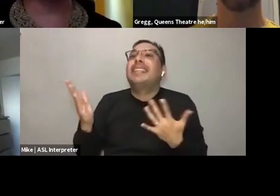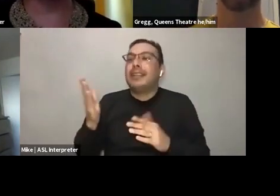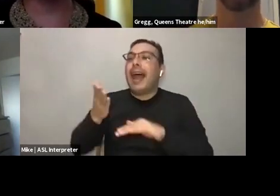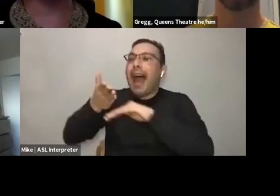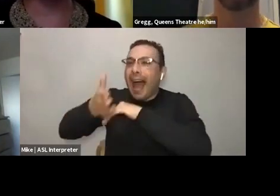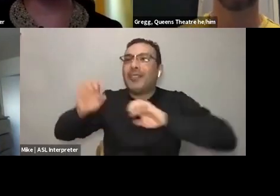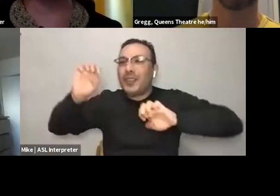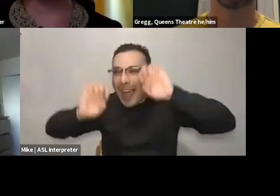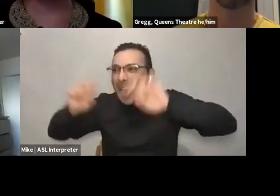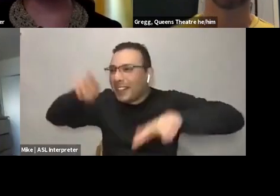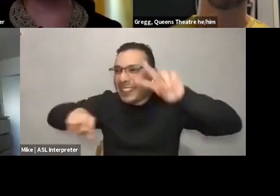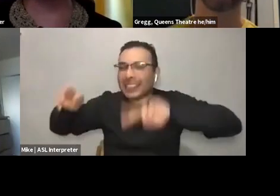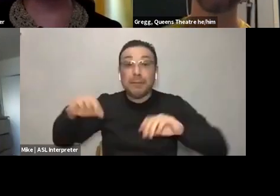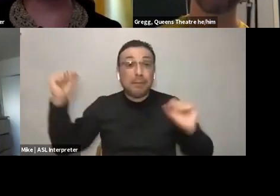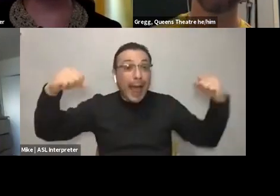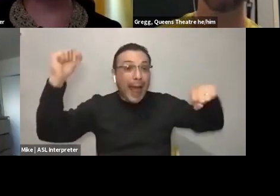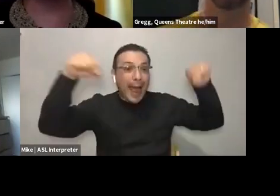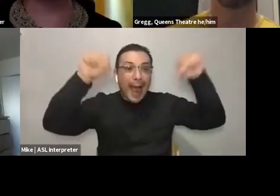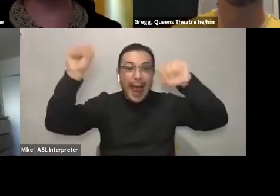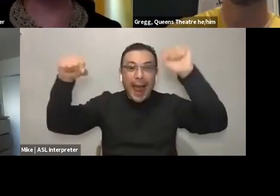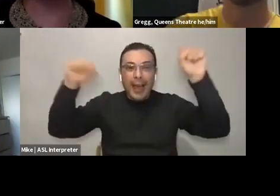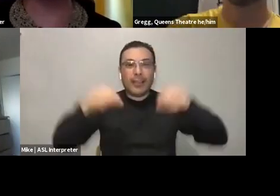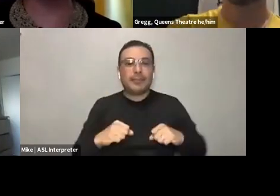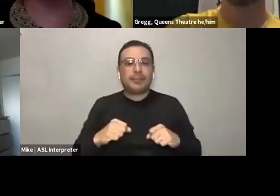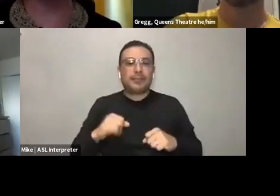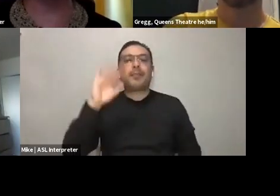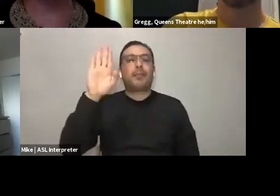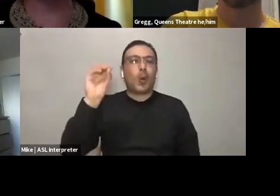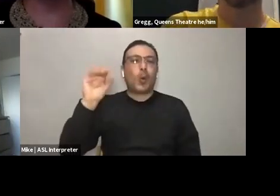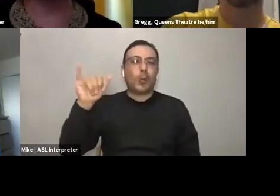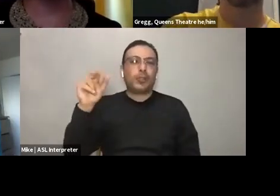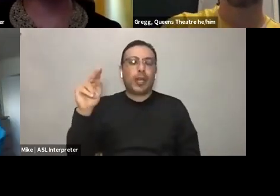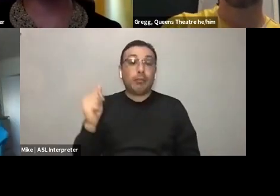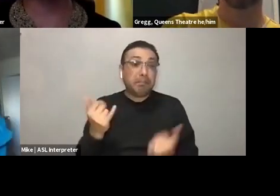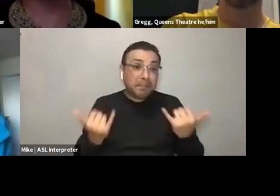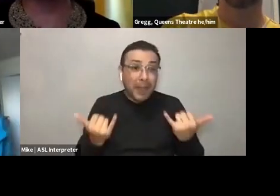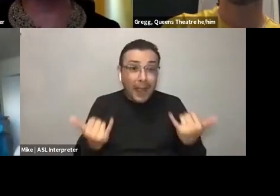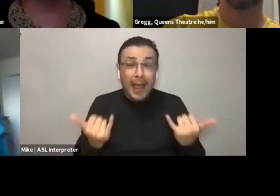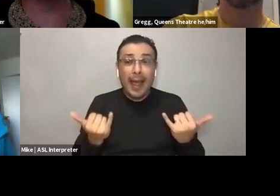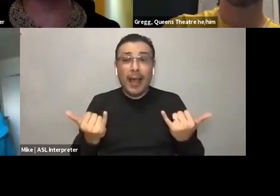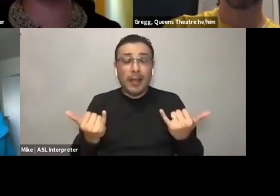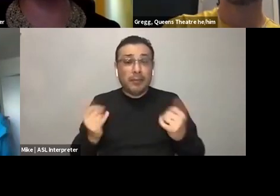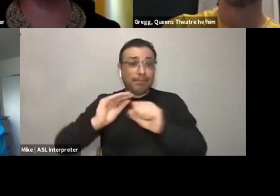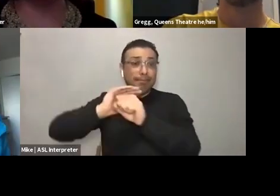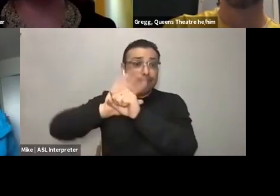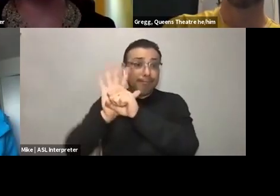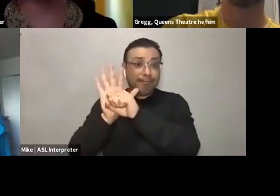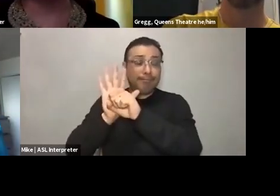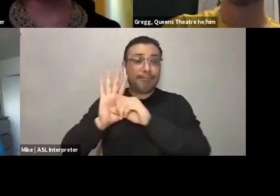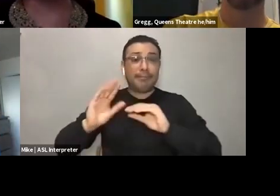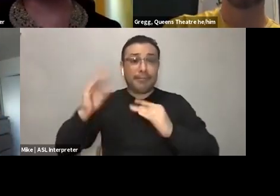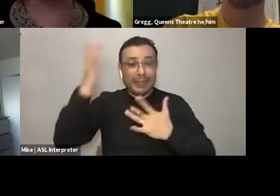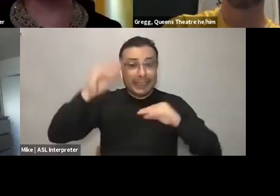Yes. Yes. Yes. Yeah. Or even during this time with the pandemic, just being human beings. worked, how it